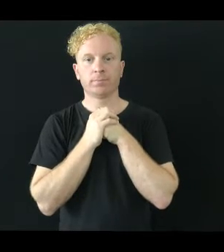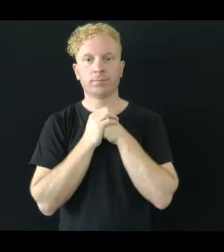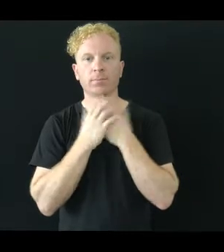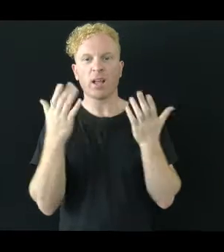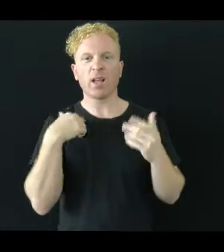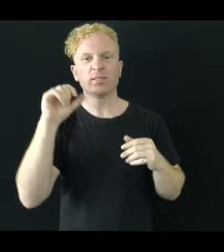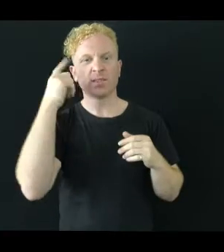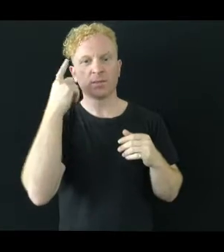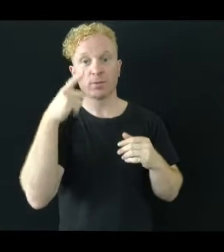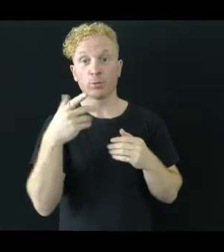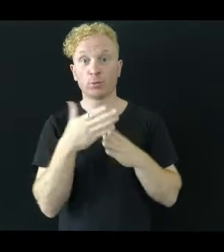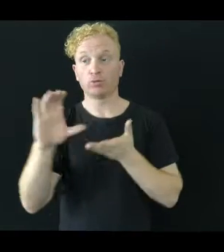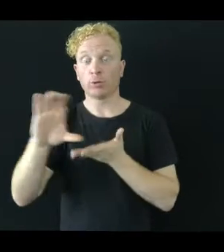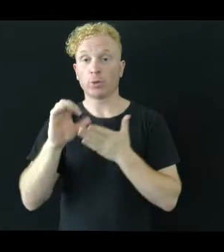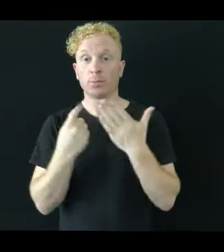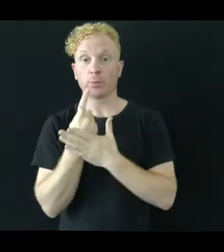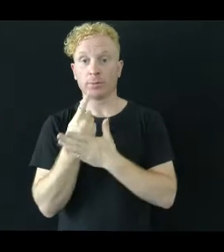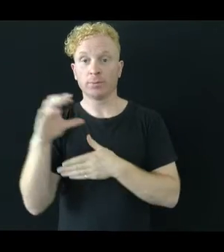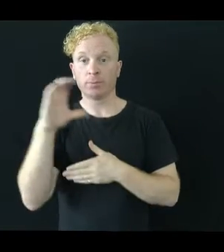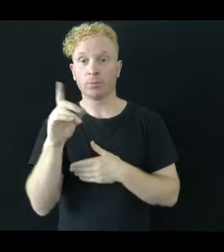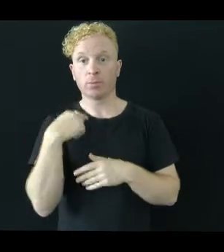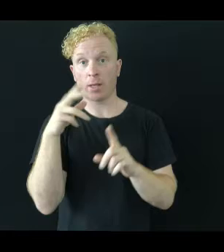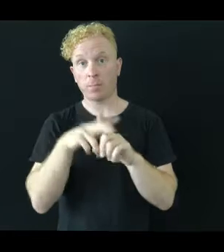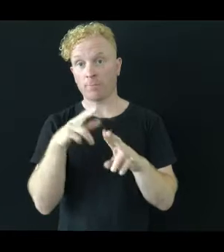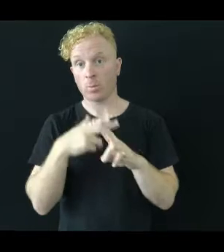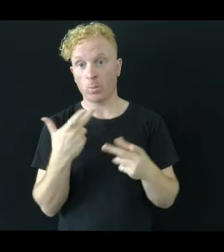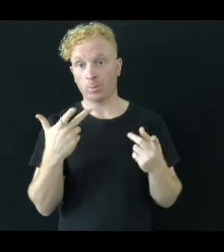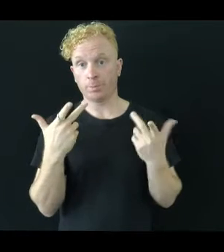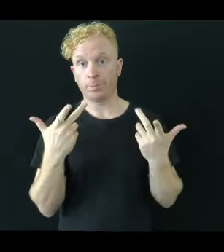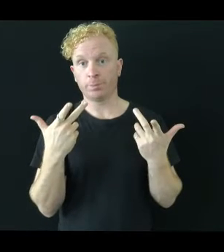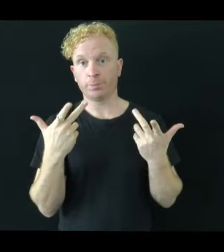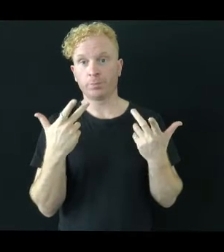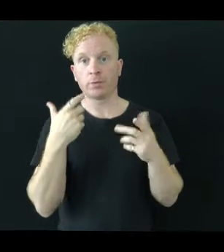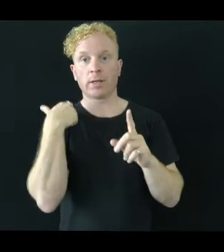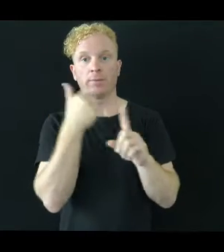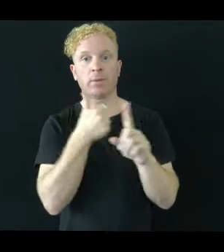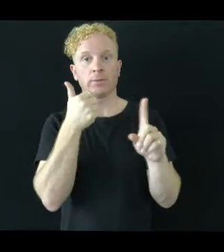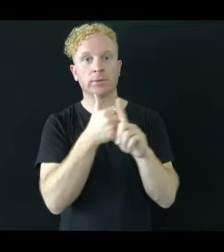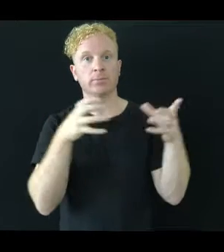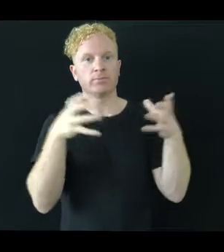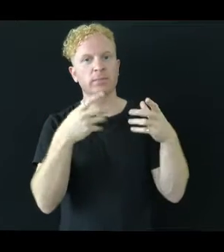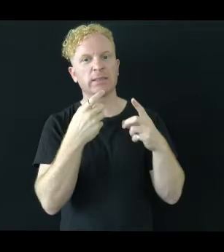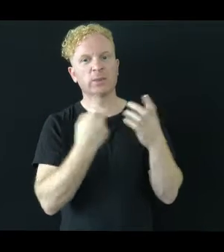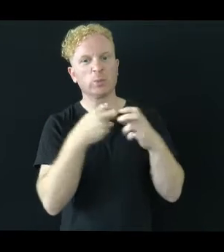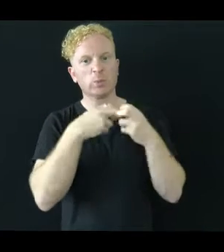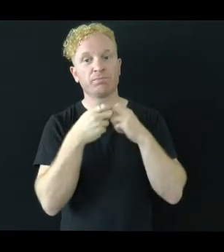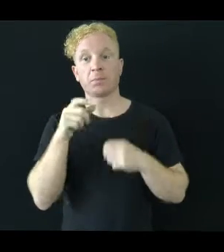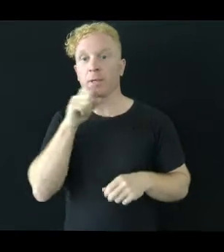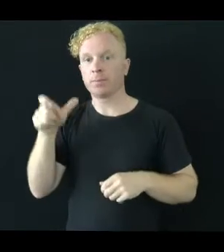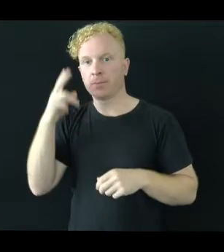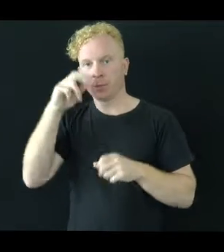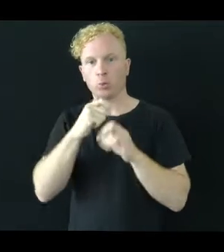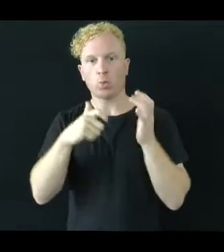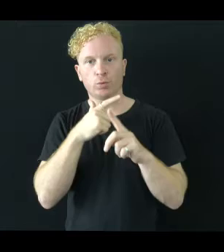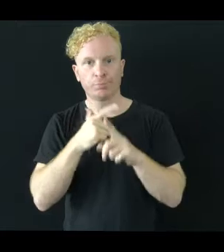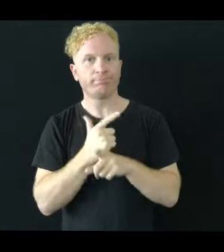Now, I understand there's a new grant opportunity that we can apply for, and that's around new self-advocacy